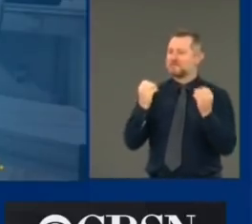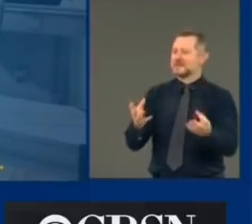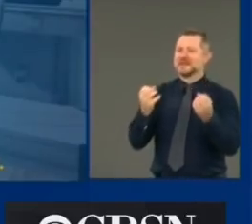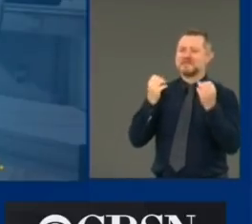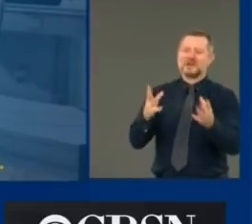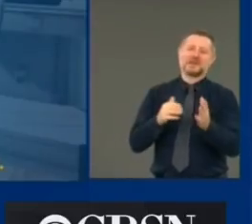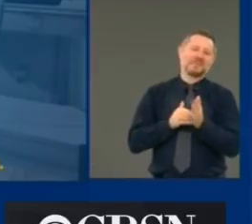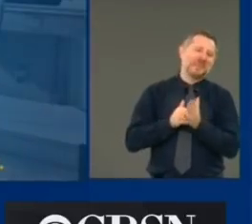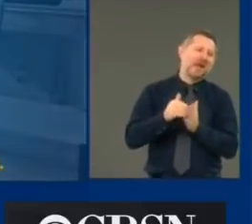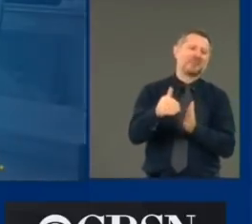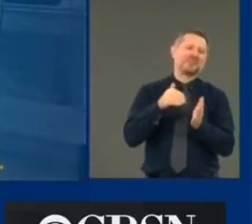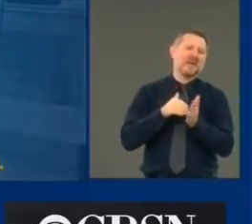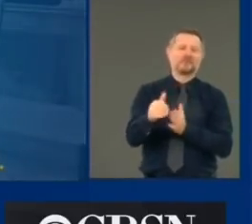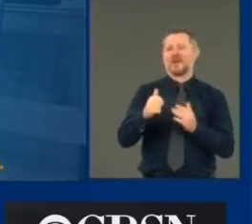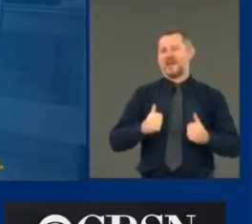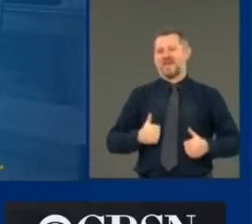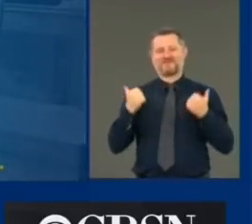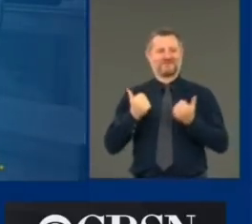lives.